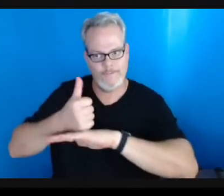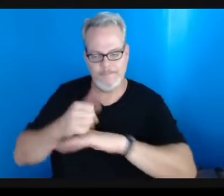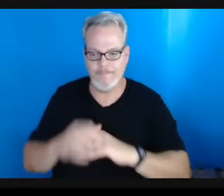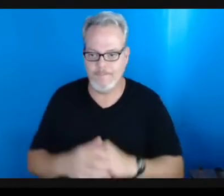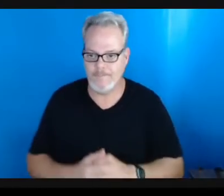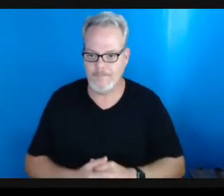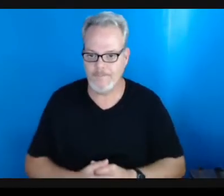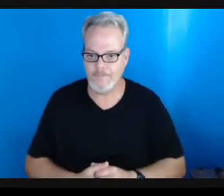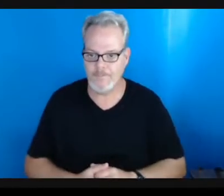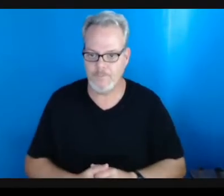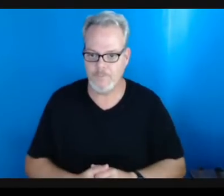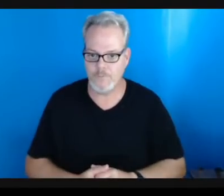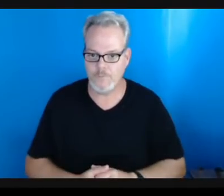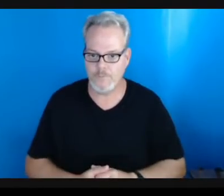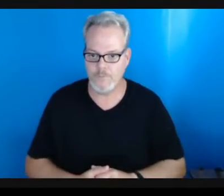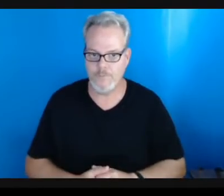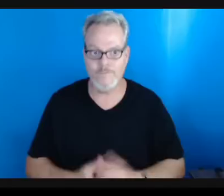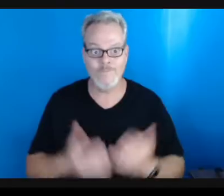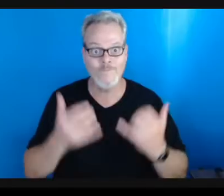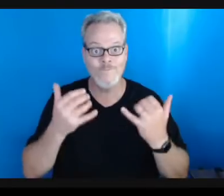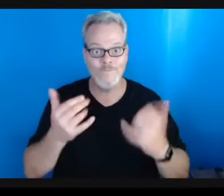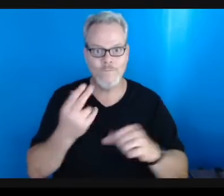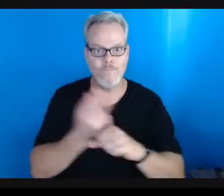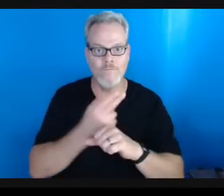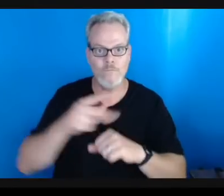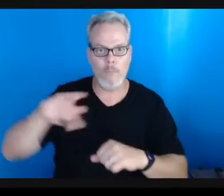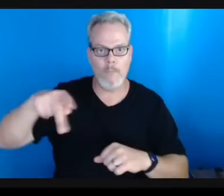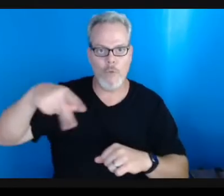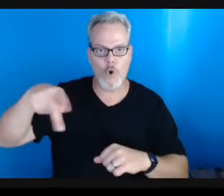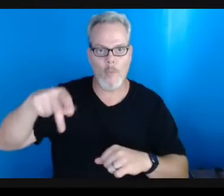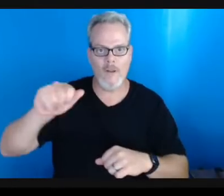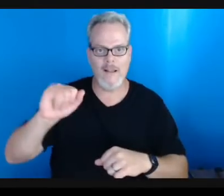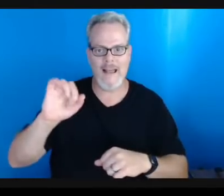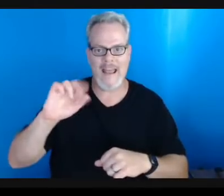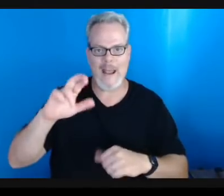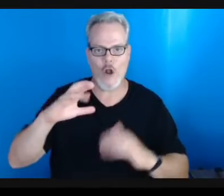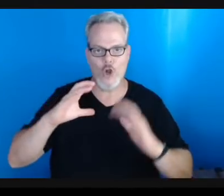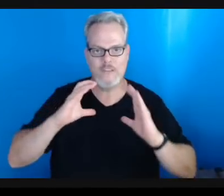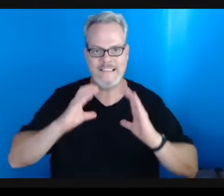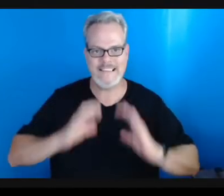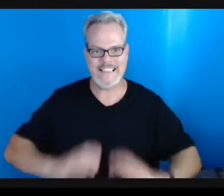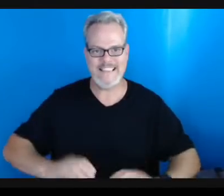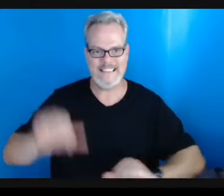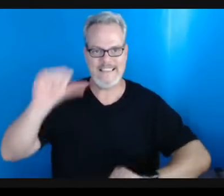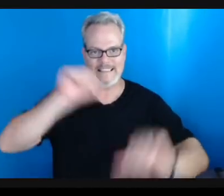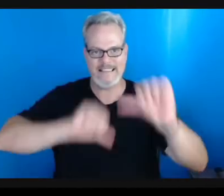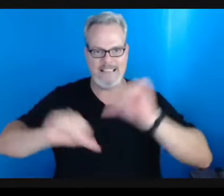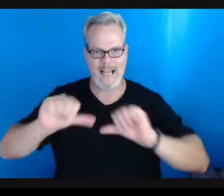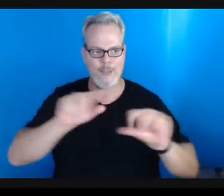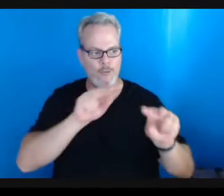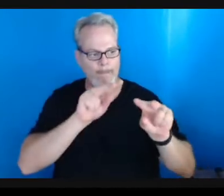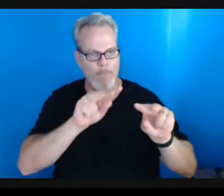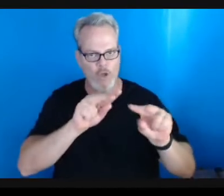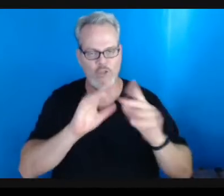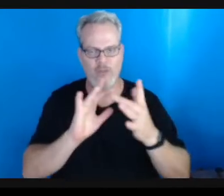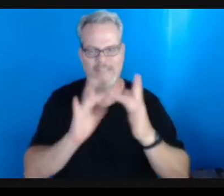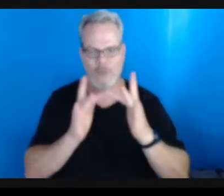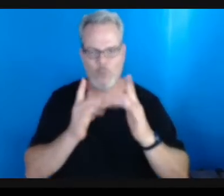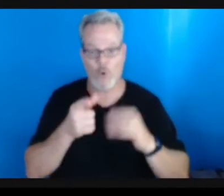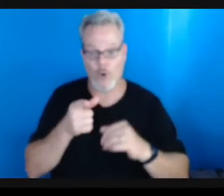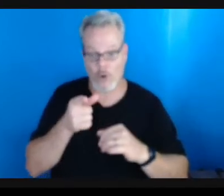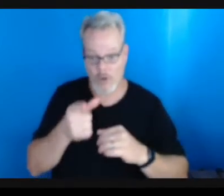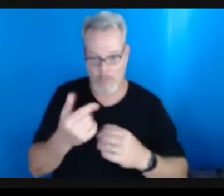So we like to go to our Purple Air Citizen Science Monitoring Network, which has more density here